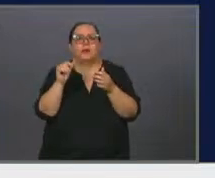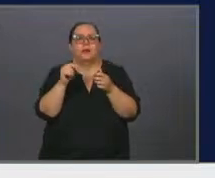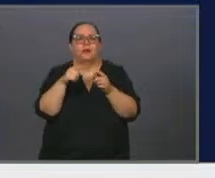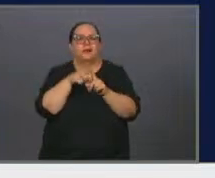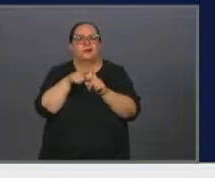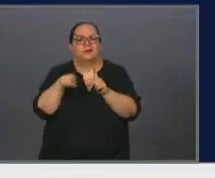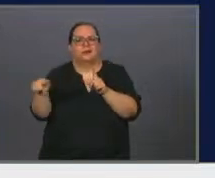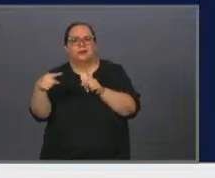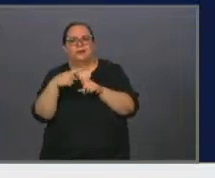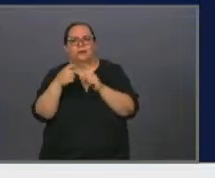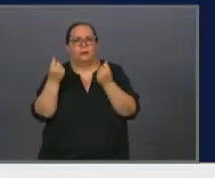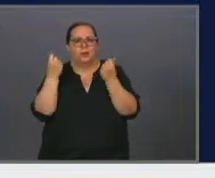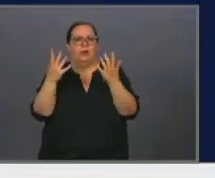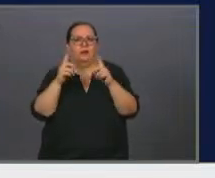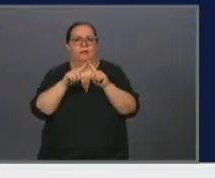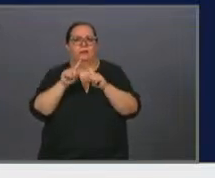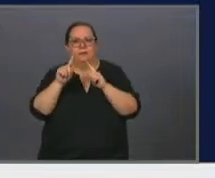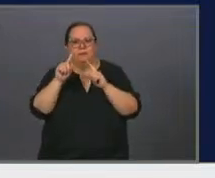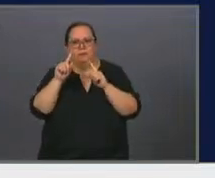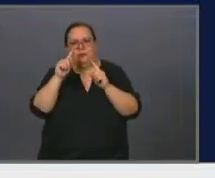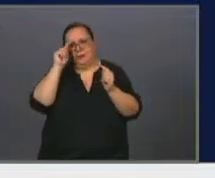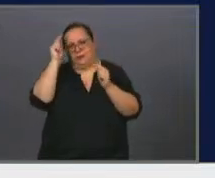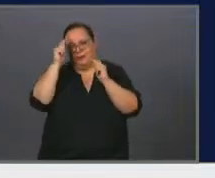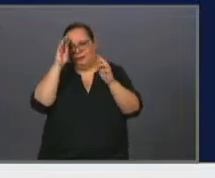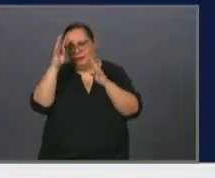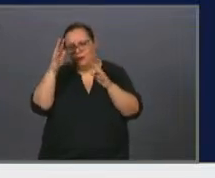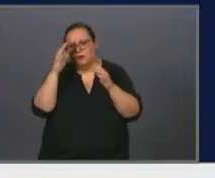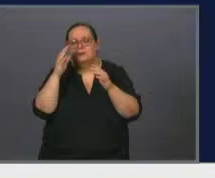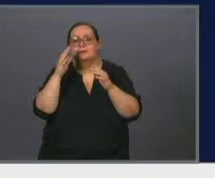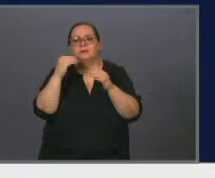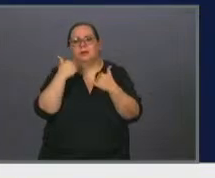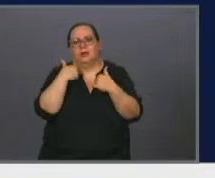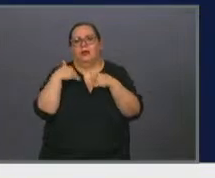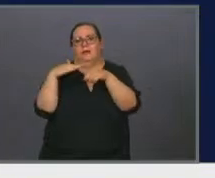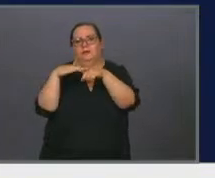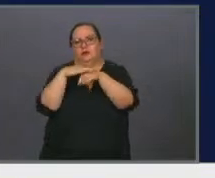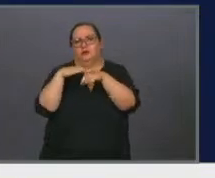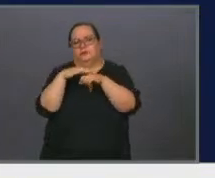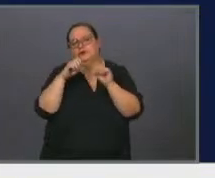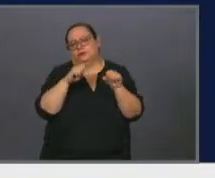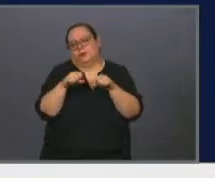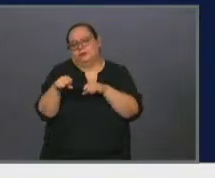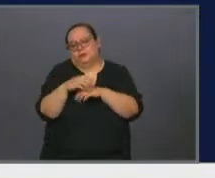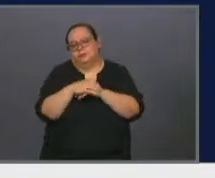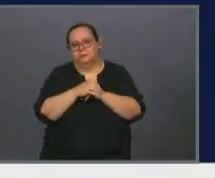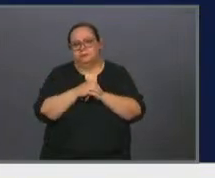a lot of theories that have a superficial plausibility.